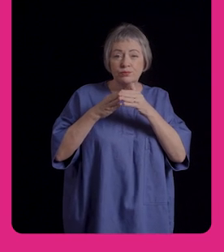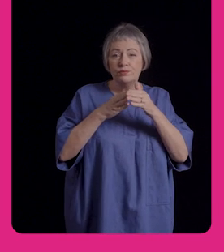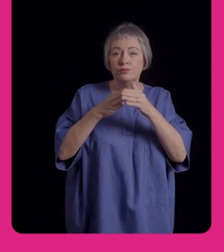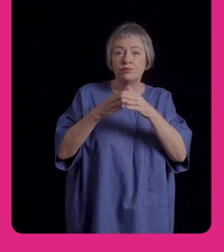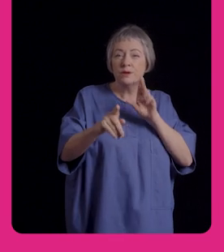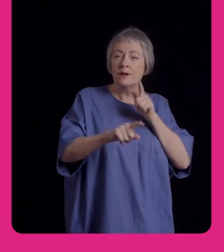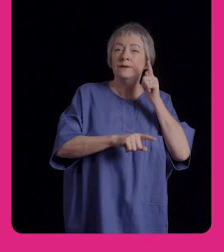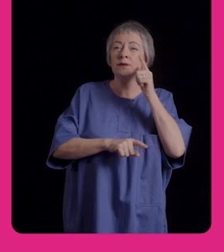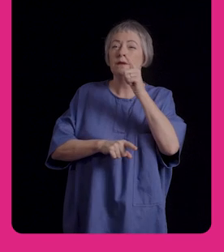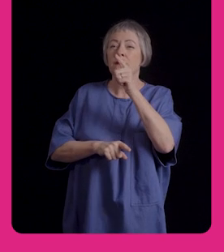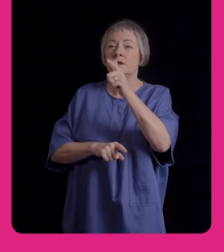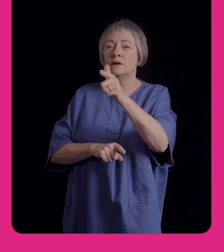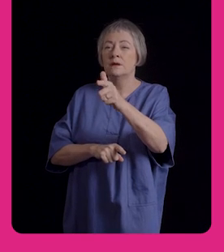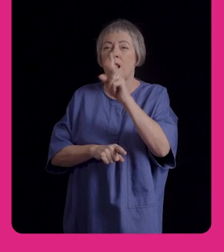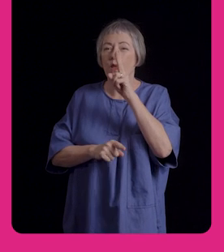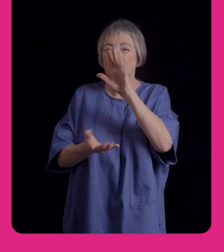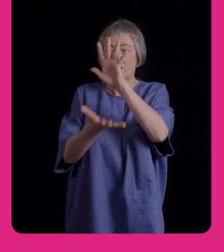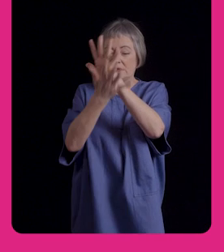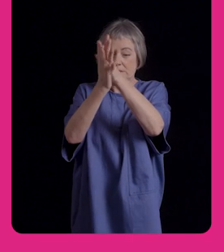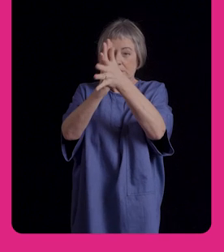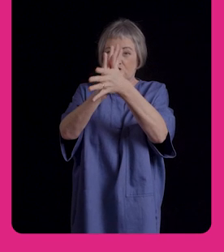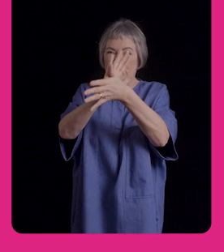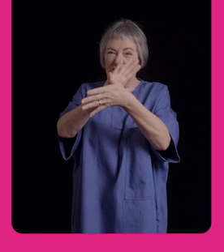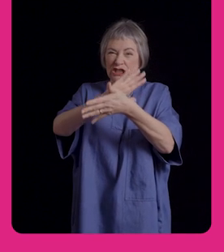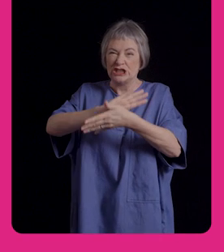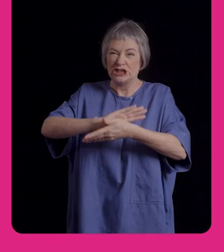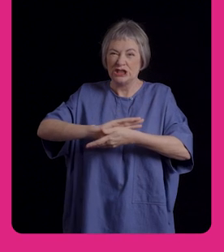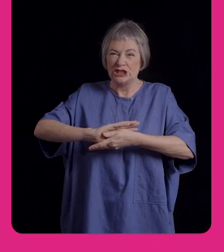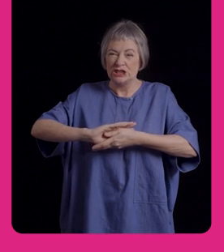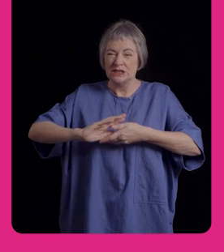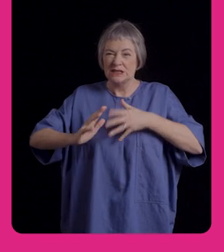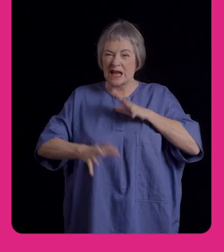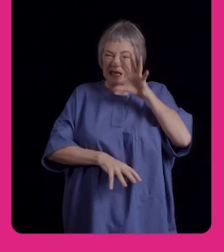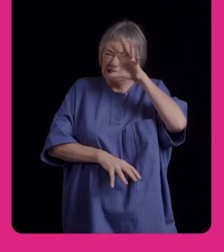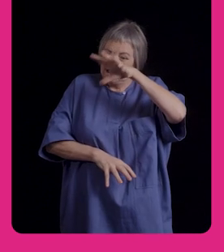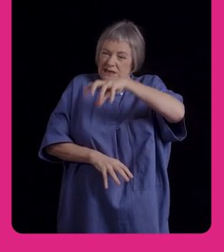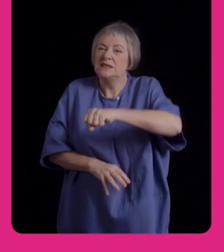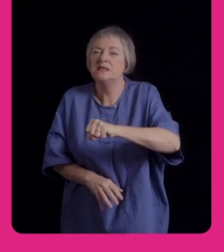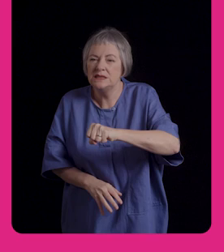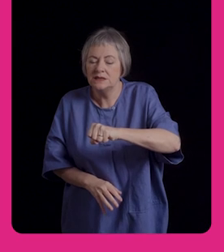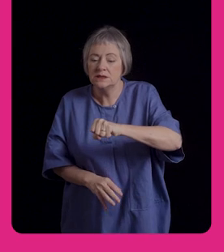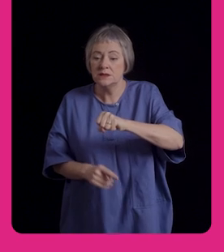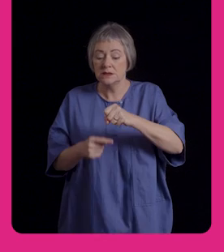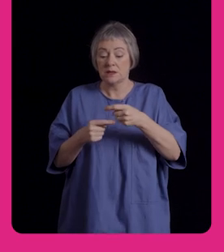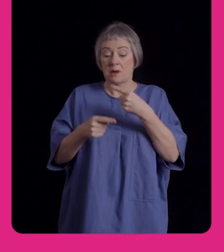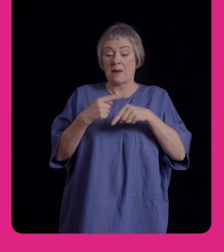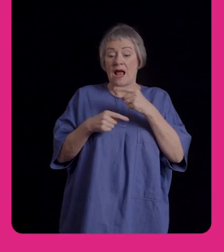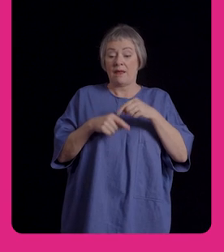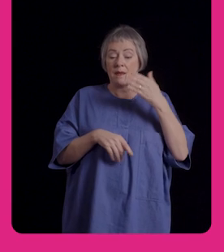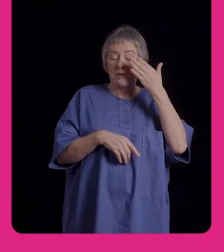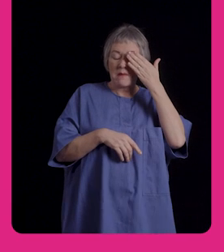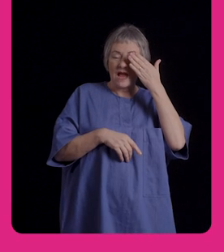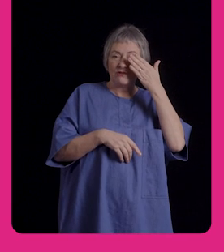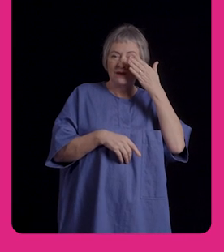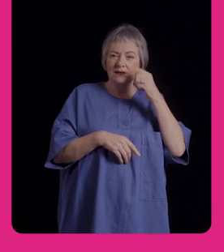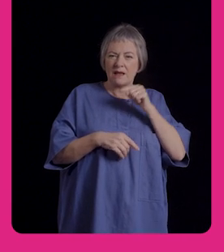the distance that looks like it's being crushed by an enormous scaly claw. And behind the pirates there's